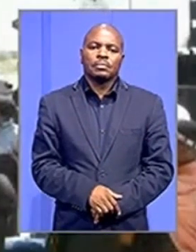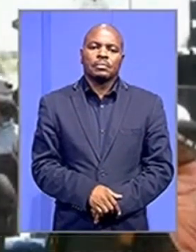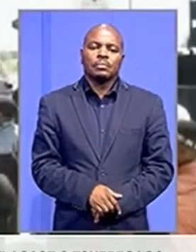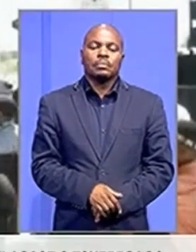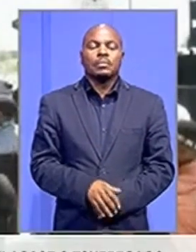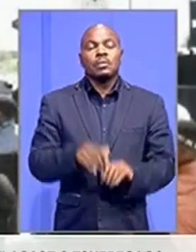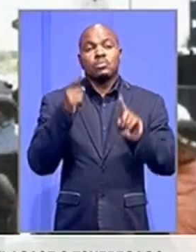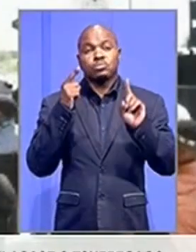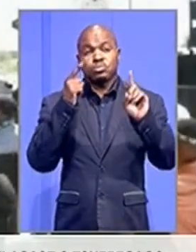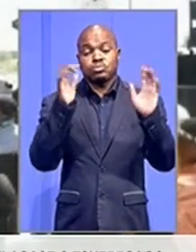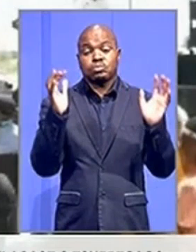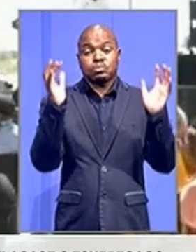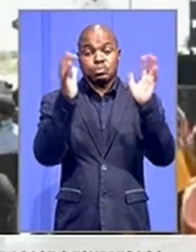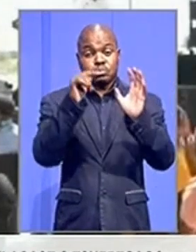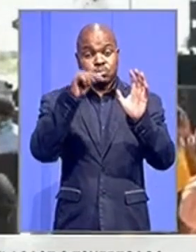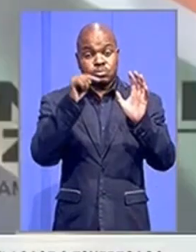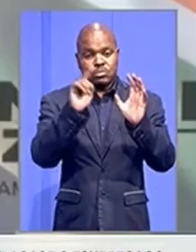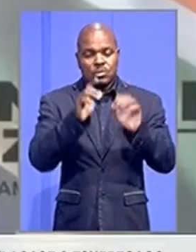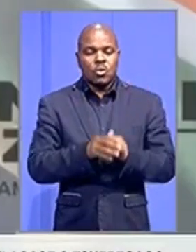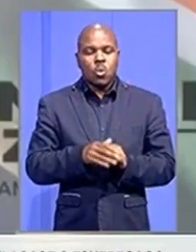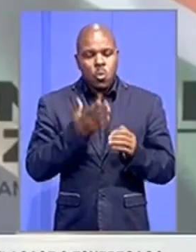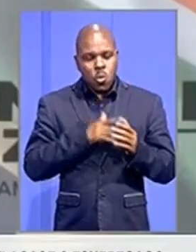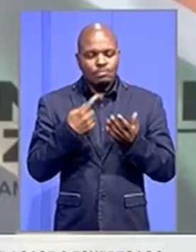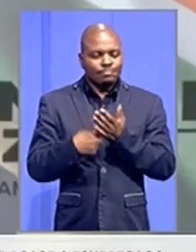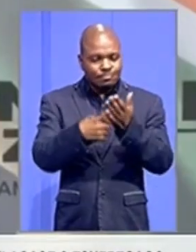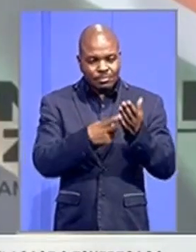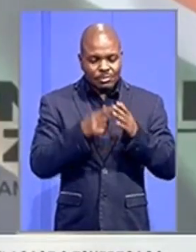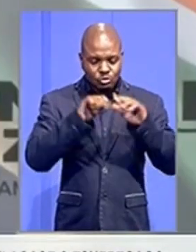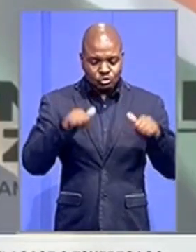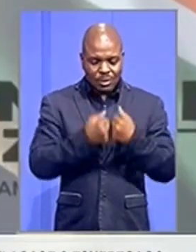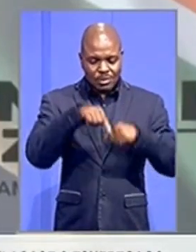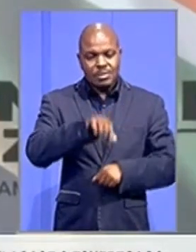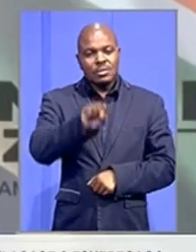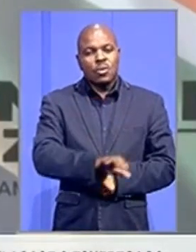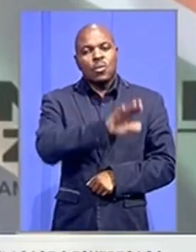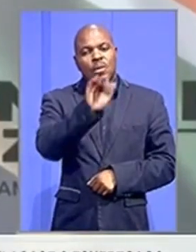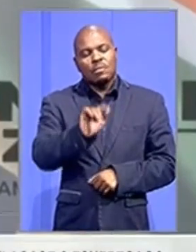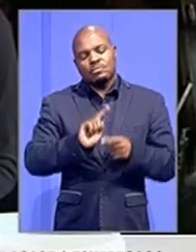Morero wa kopana go thegothe ya imbizo ke go shetjana le ditlotlo tsheo ma Afrika bo rwa le bana go le tsona.